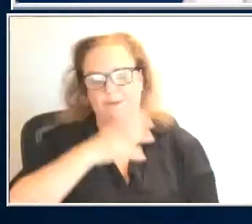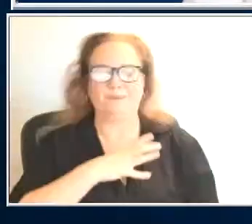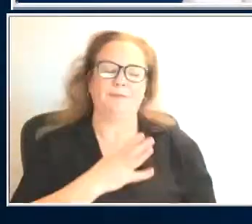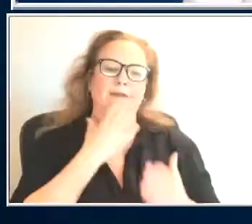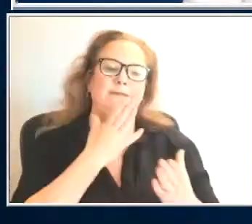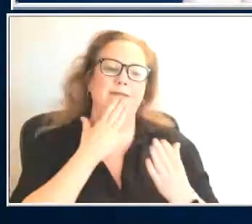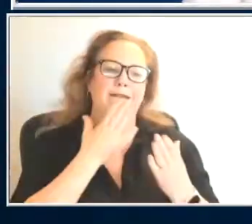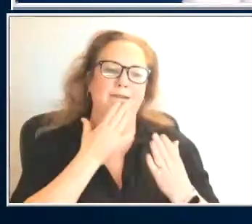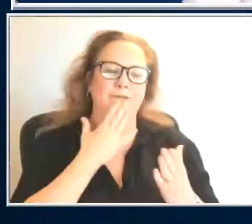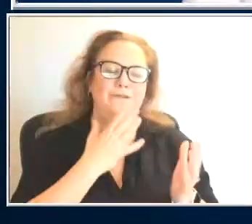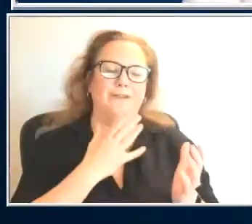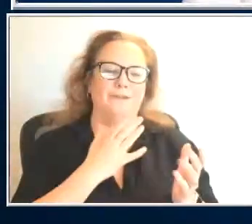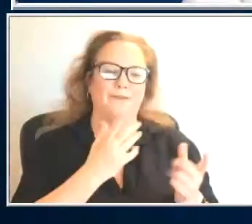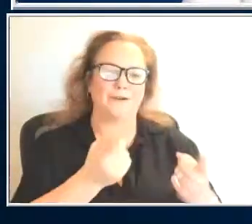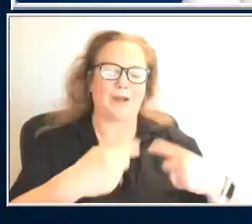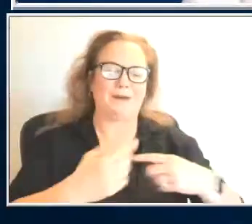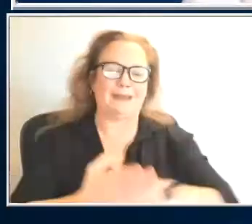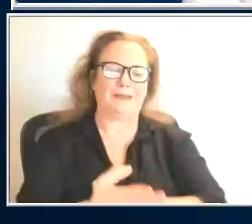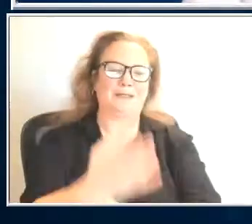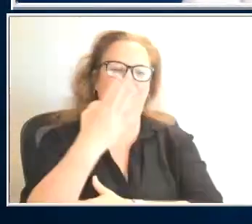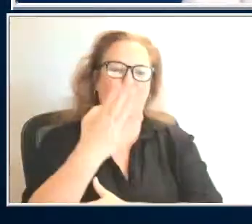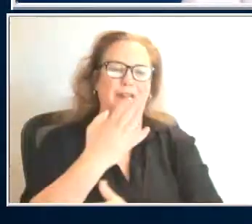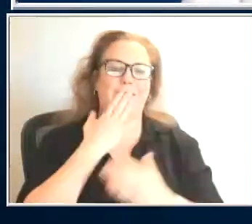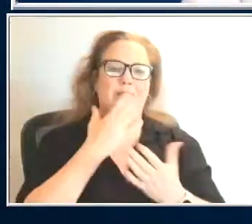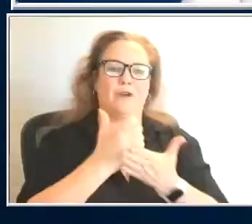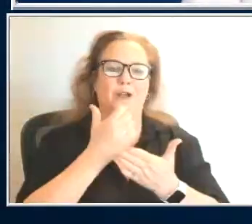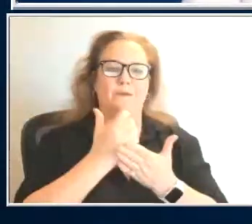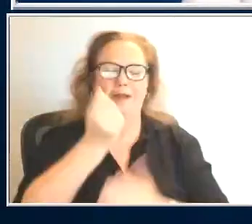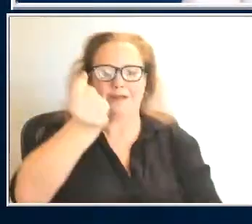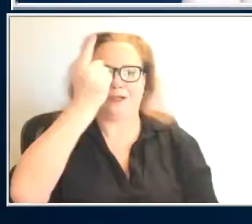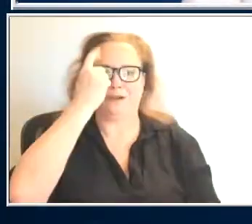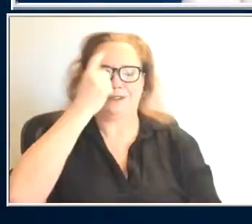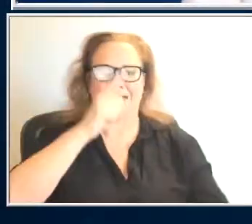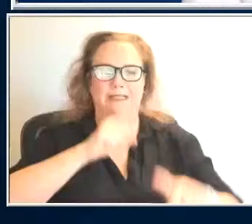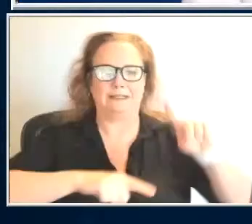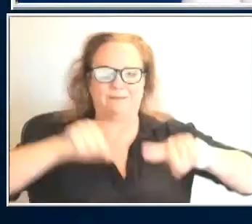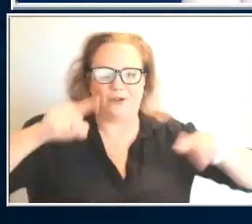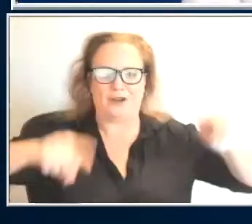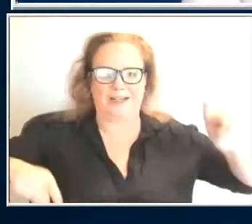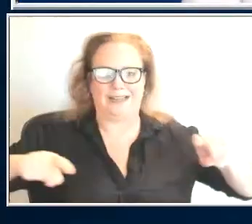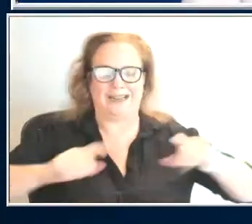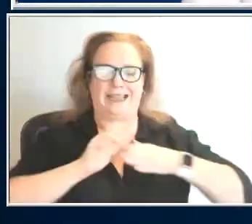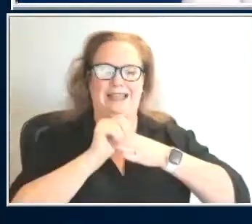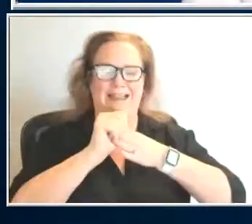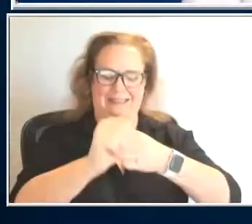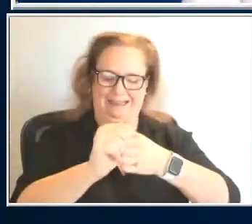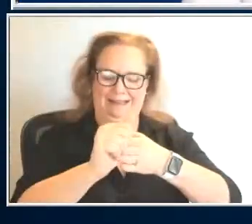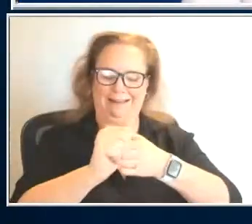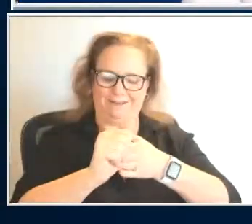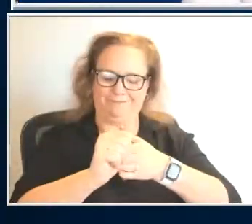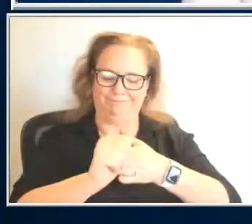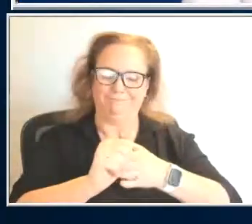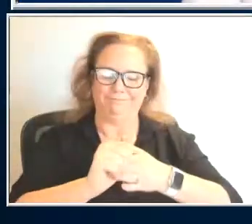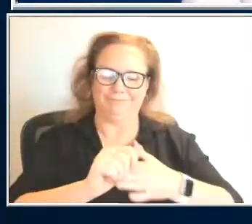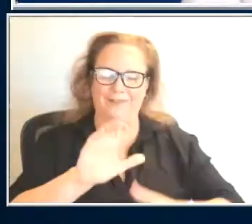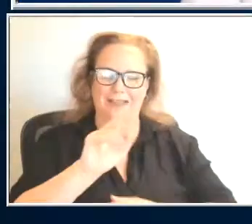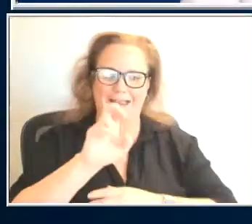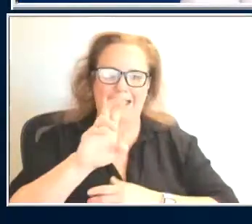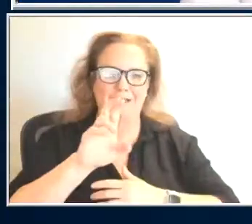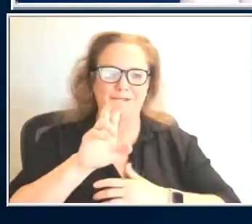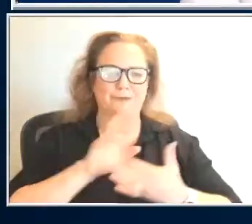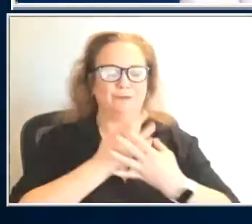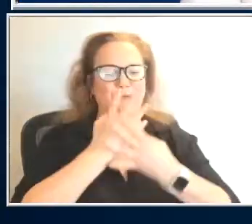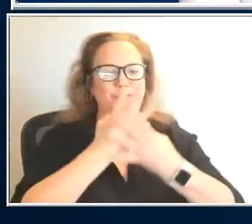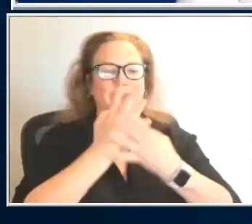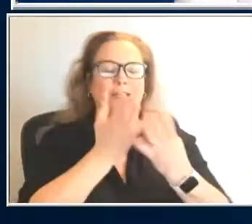thank you. Thanks for being here this morning. Thanks for helping us understand some of these differences and for leading the charge in such an outstanding way here at the University of Kansas Health System. Thank you